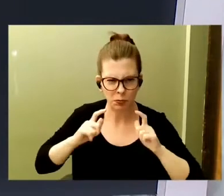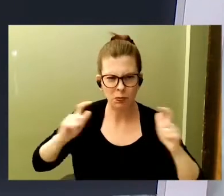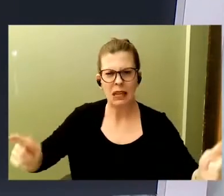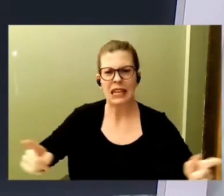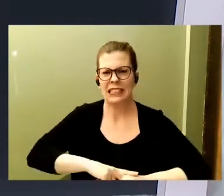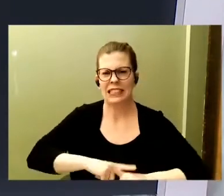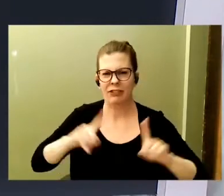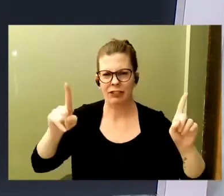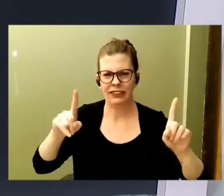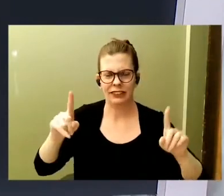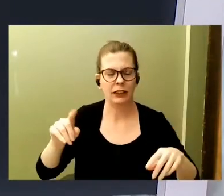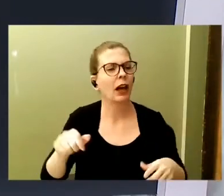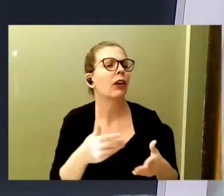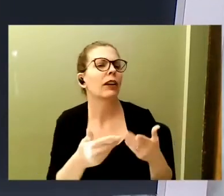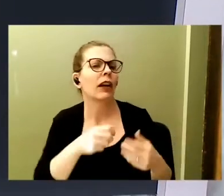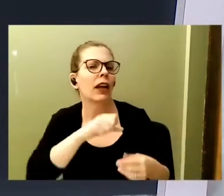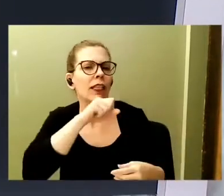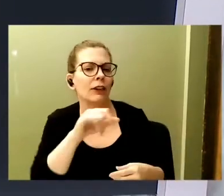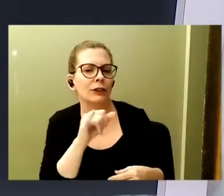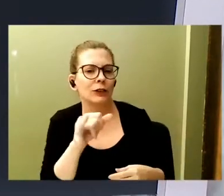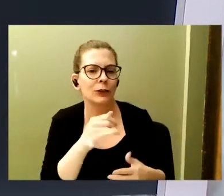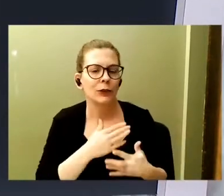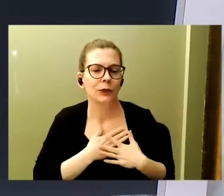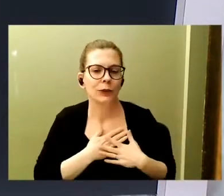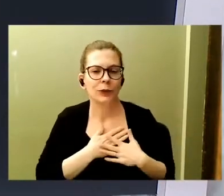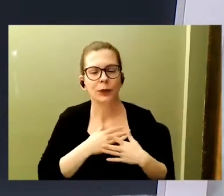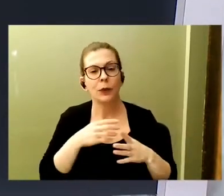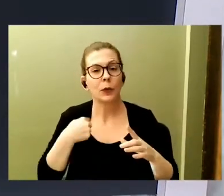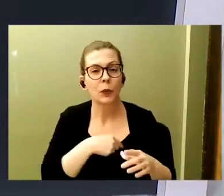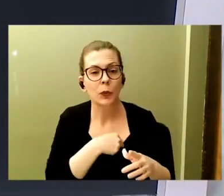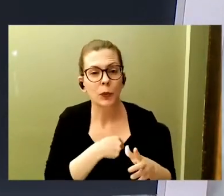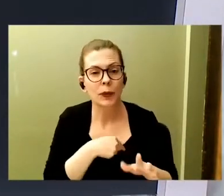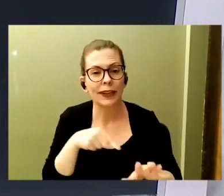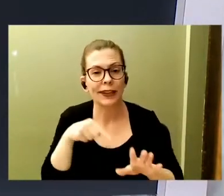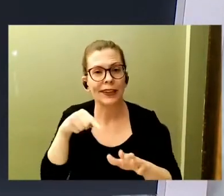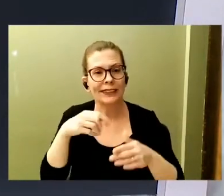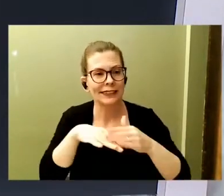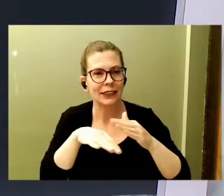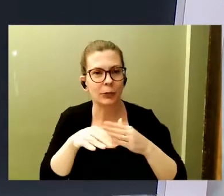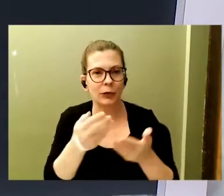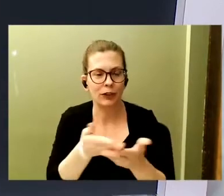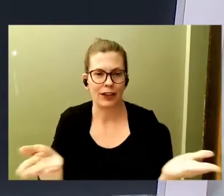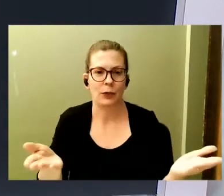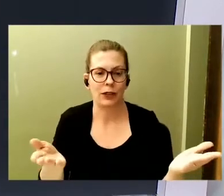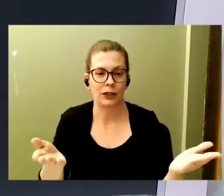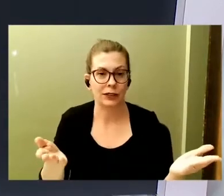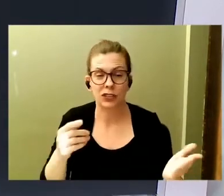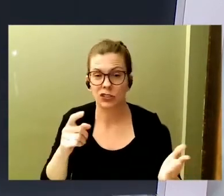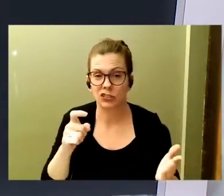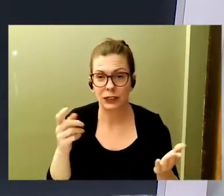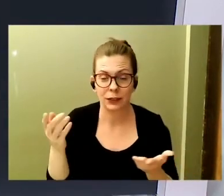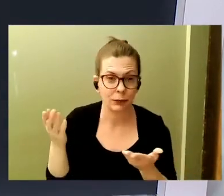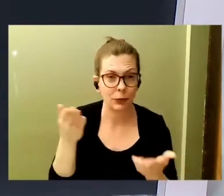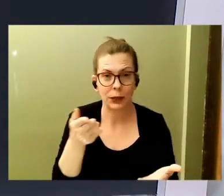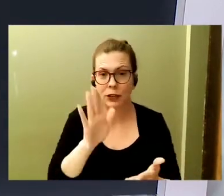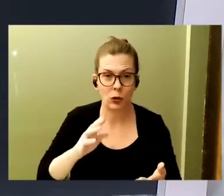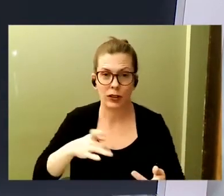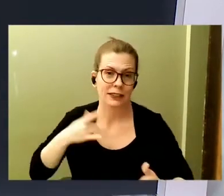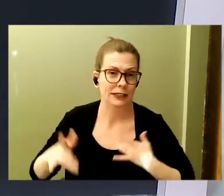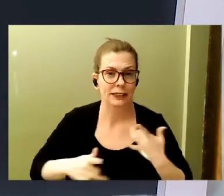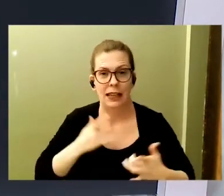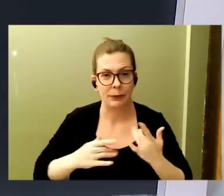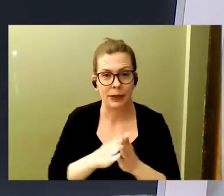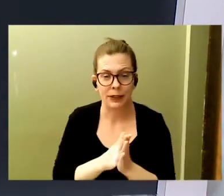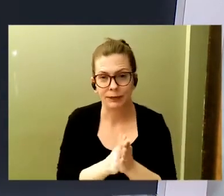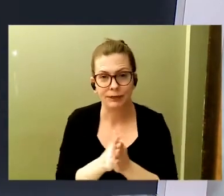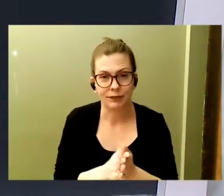is recognizing effort. We are making it accessible to everyone. So all you need is bring your enthusiasm. And then we also say,